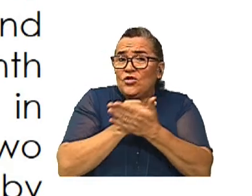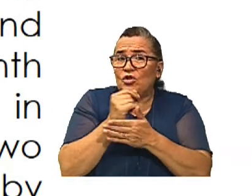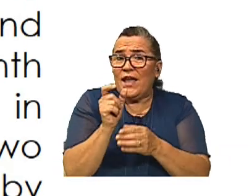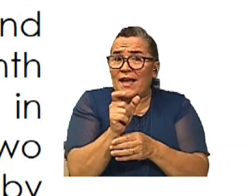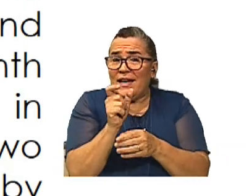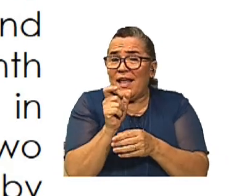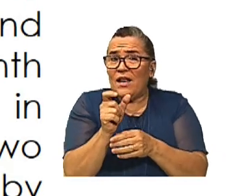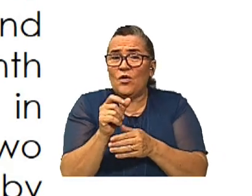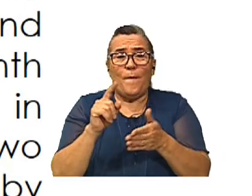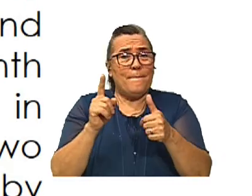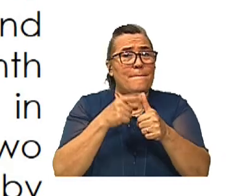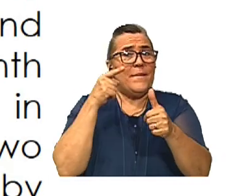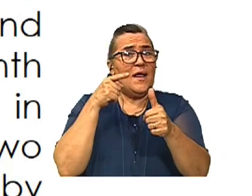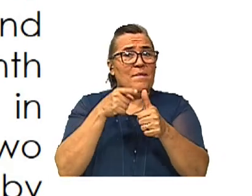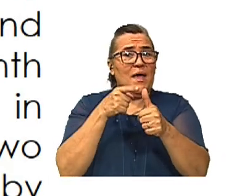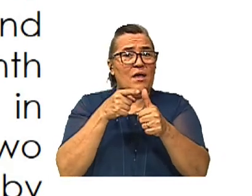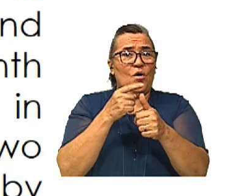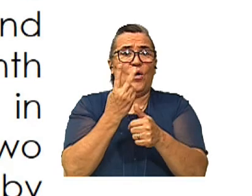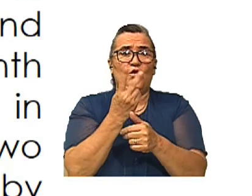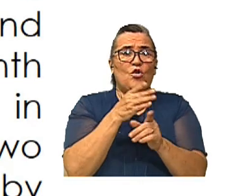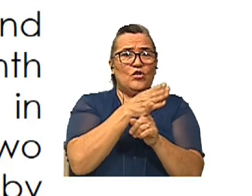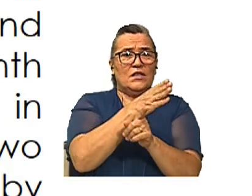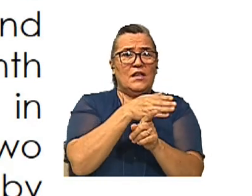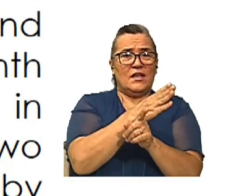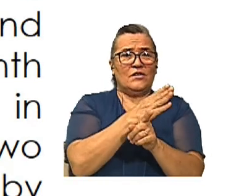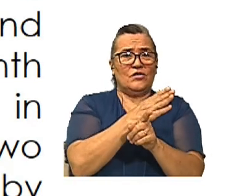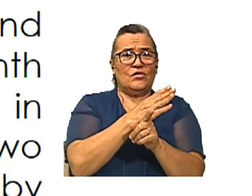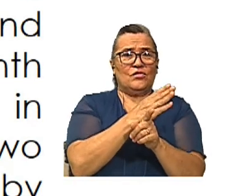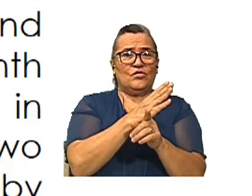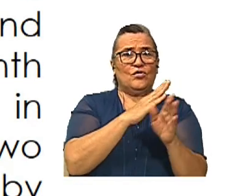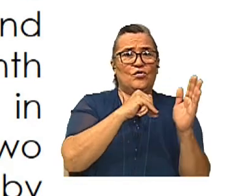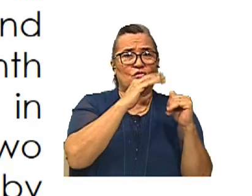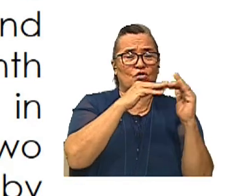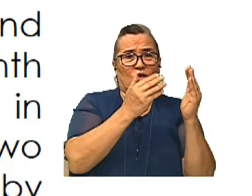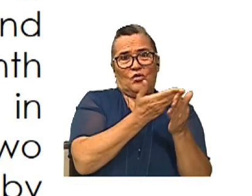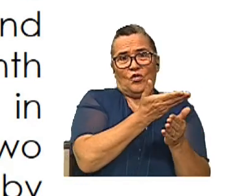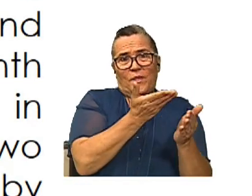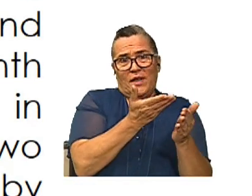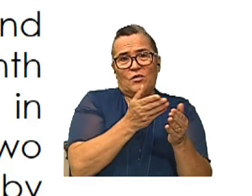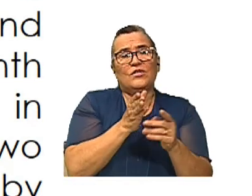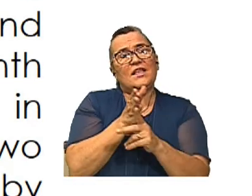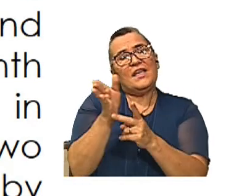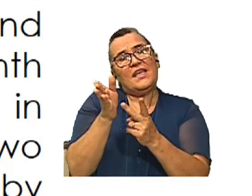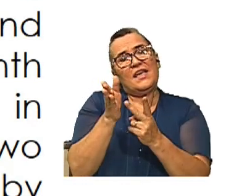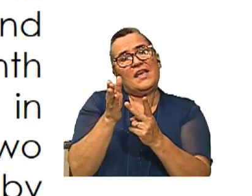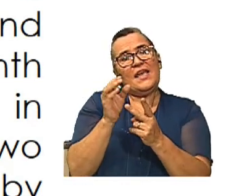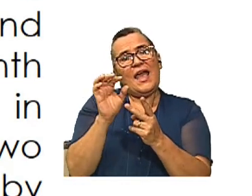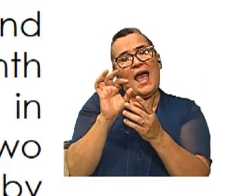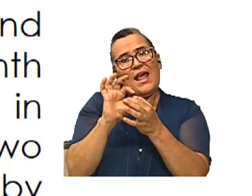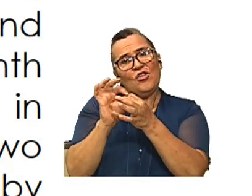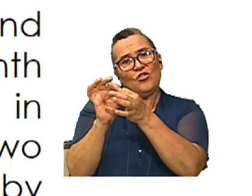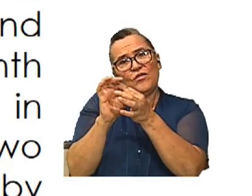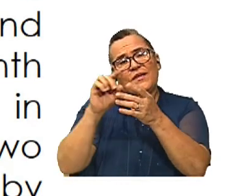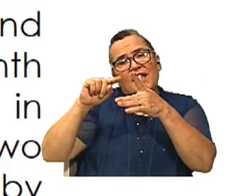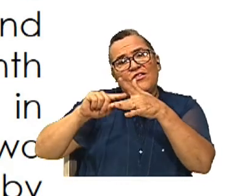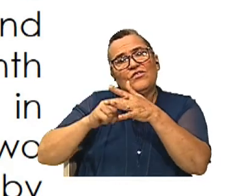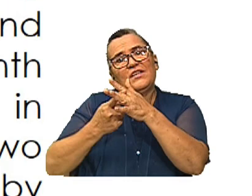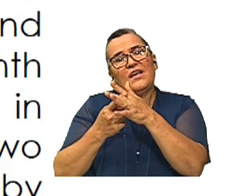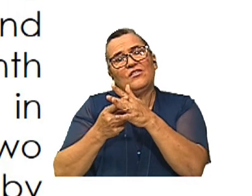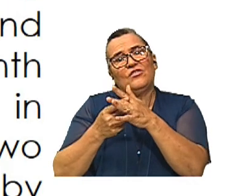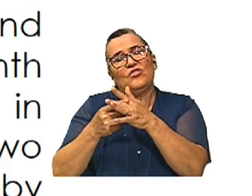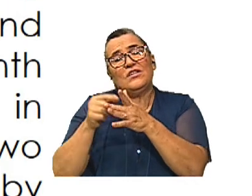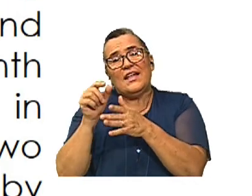going primarily in 2 directions: construction of objects, and atom by atom, and production of